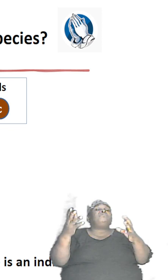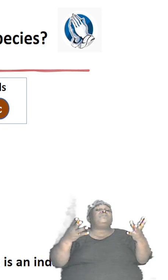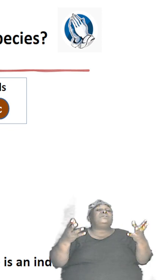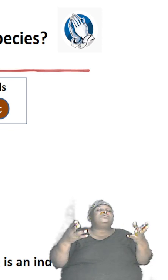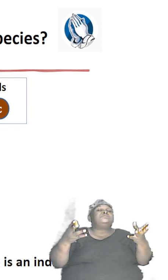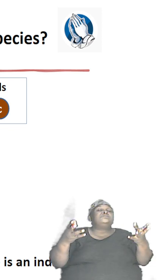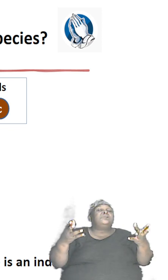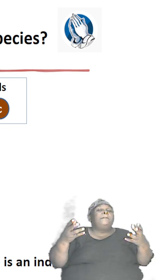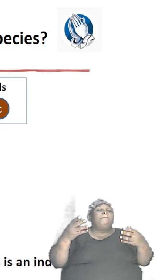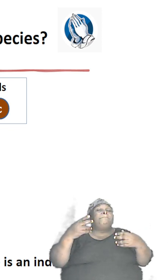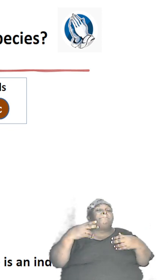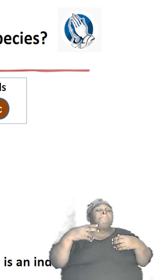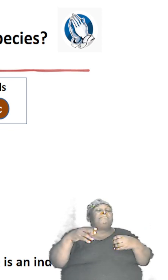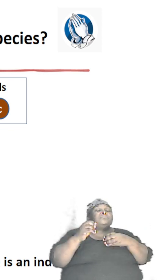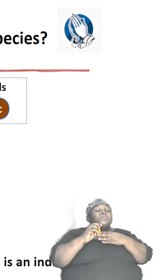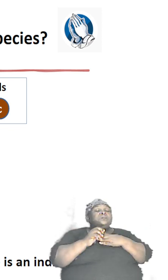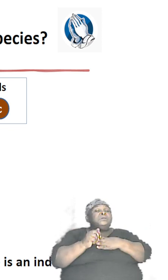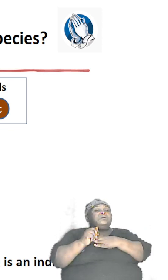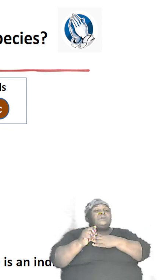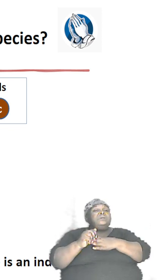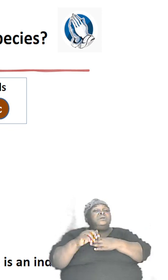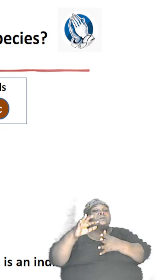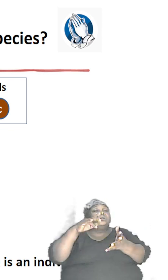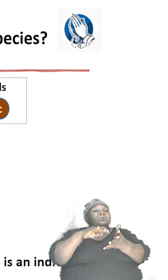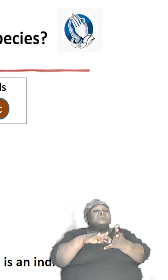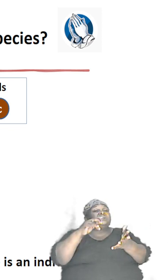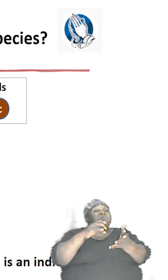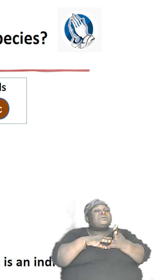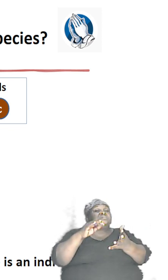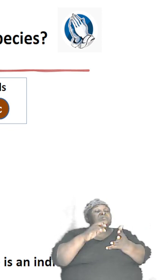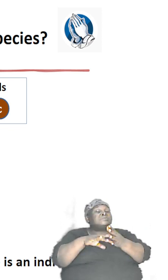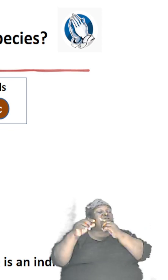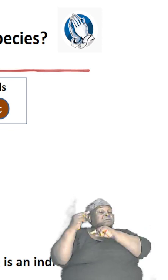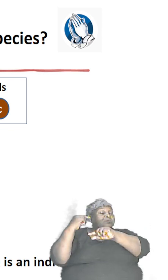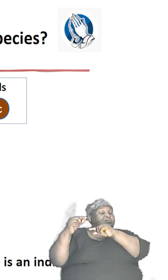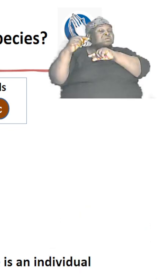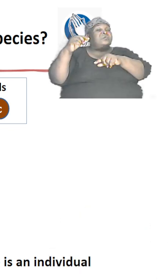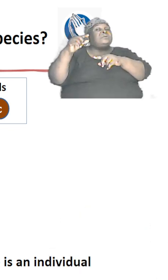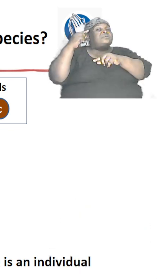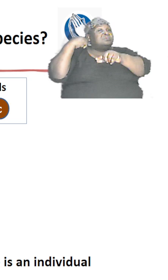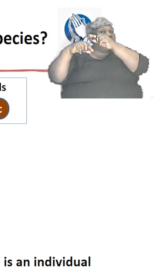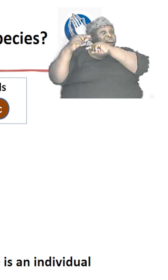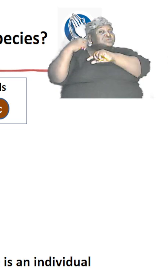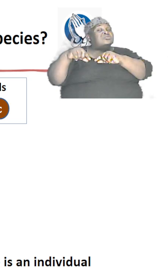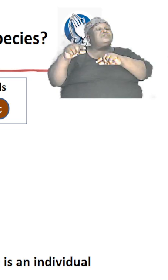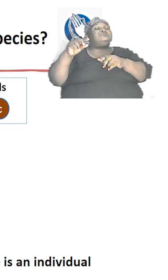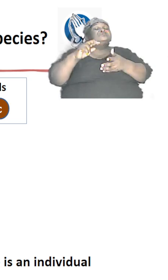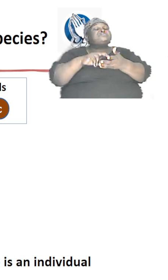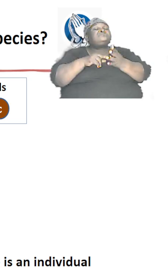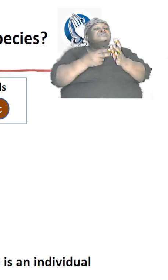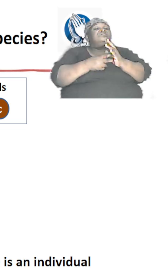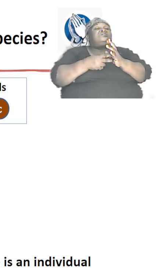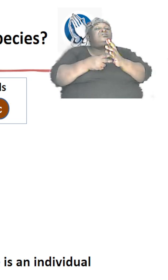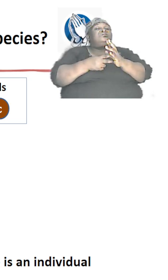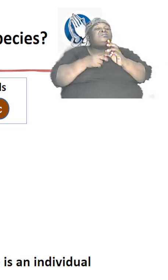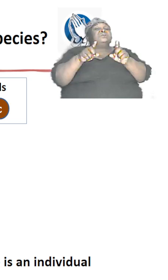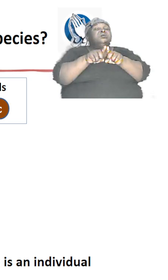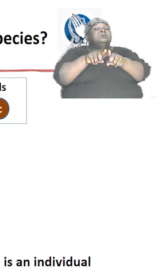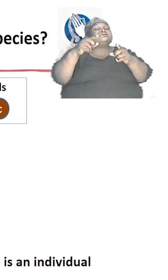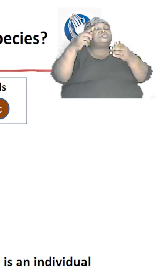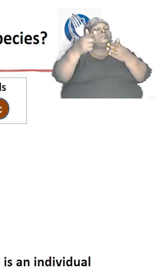that guides the study of genetics we say that the genes are represented as letters